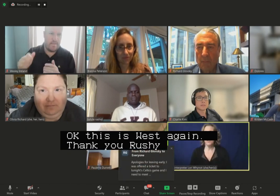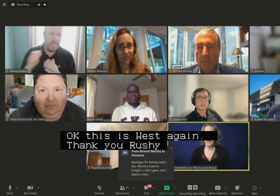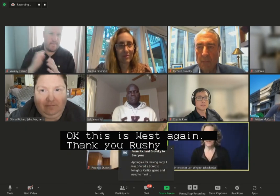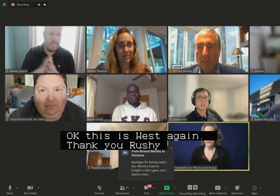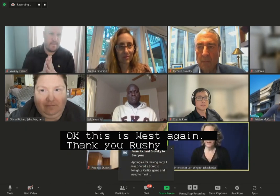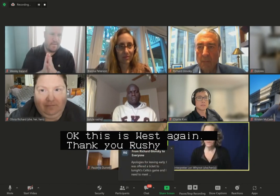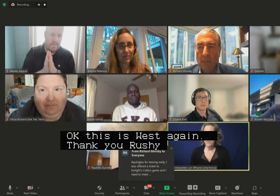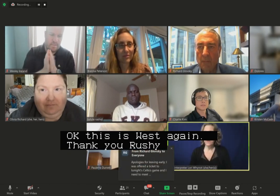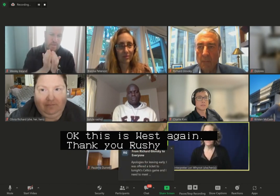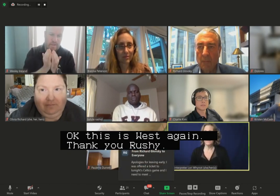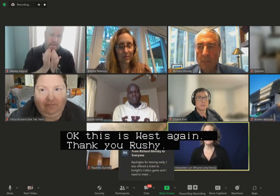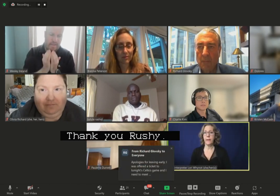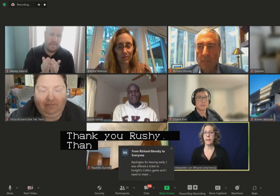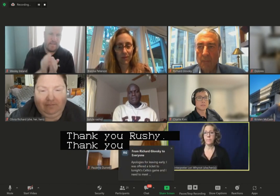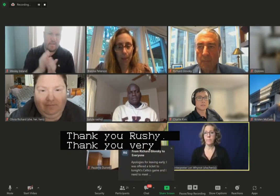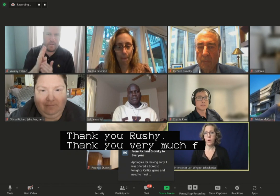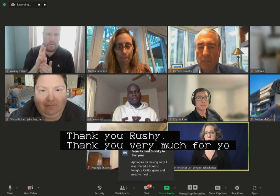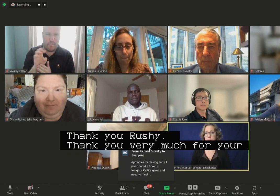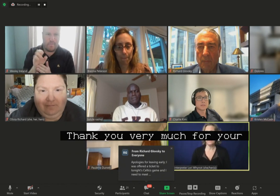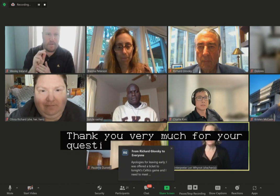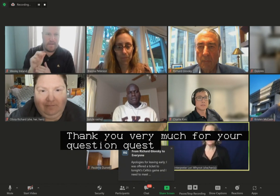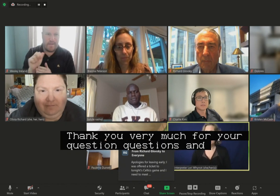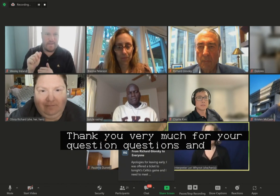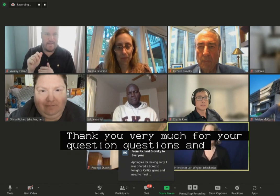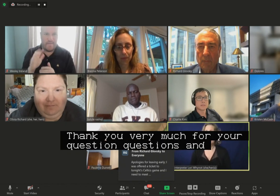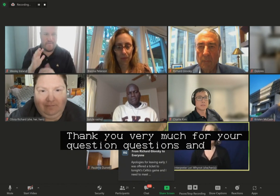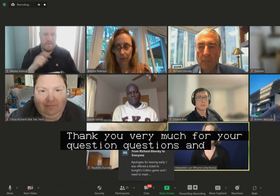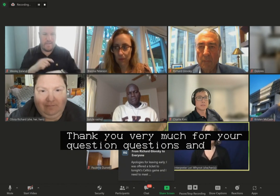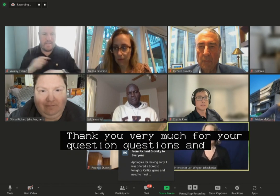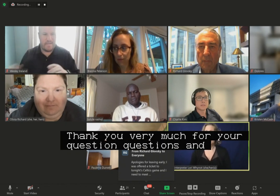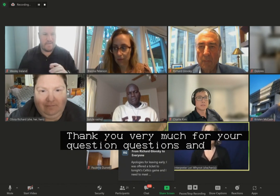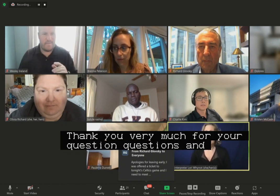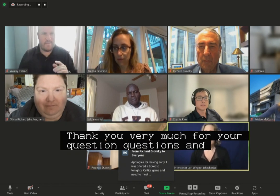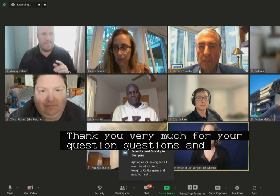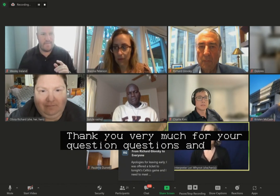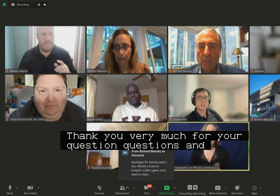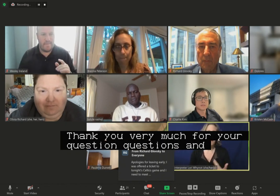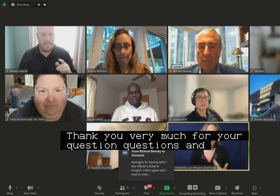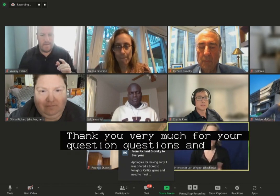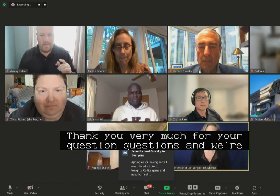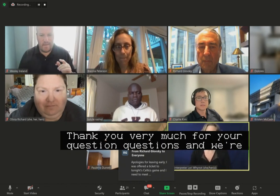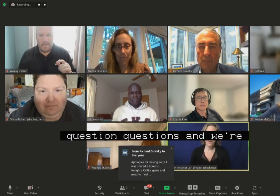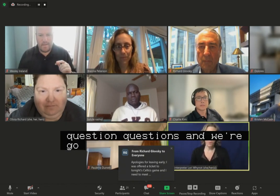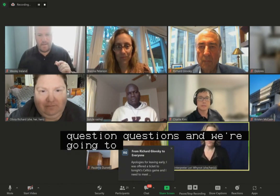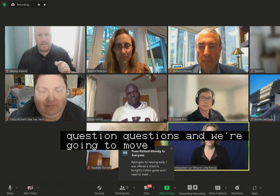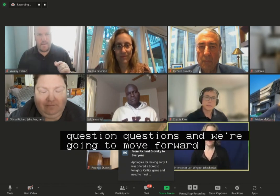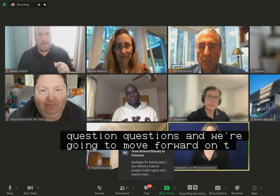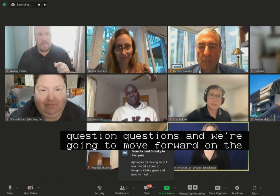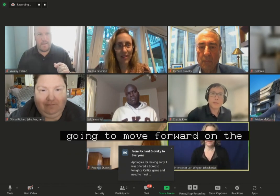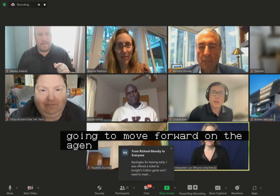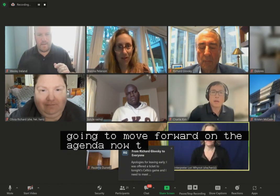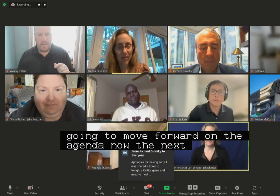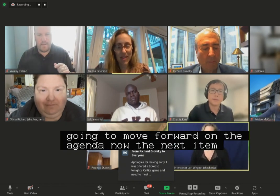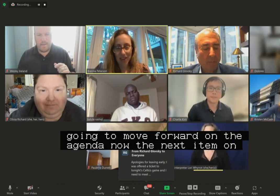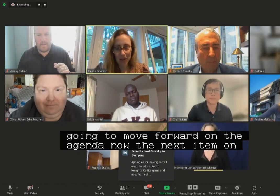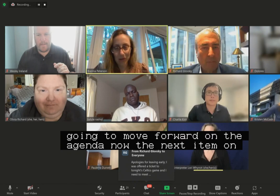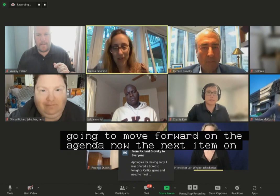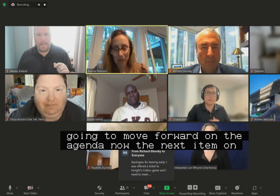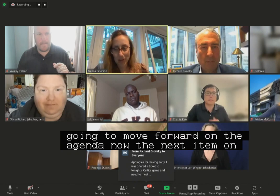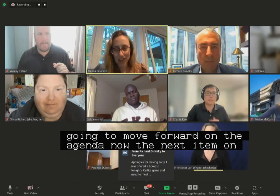the agenda now. The next item on our list is, and again, I just want to thank you both, Brenna. Oh, thank you. Really good.